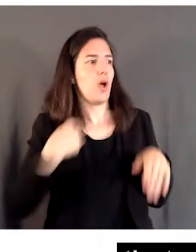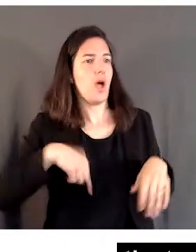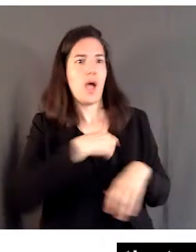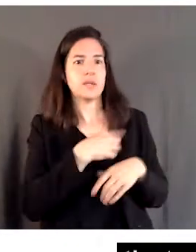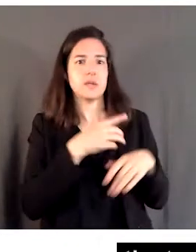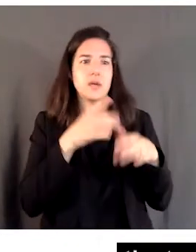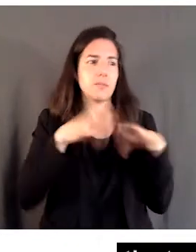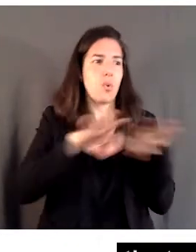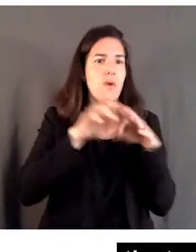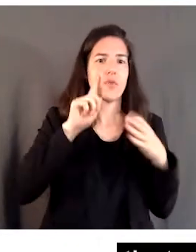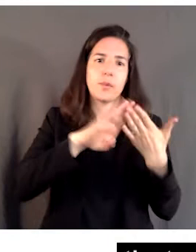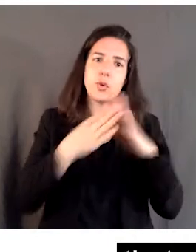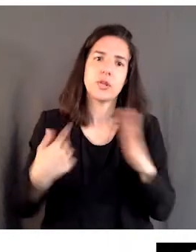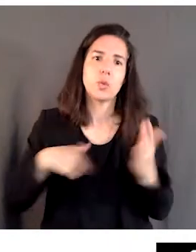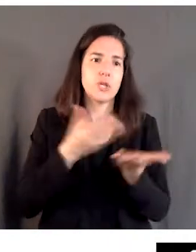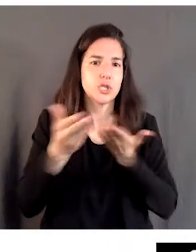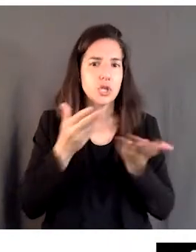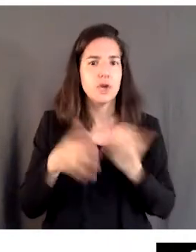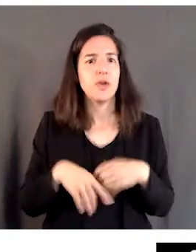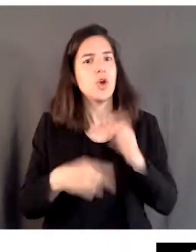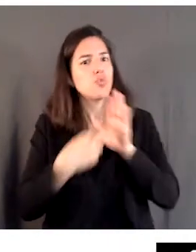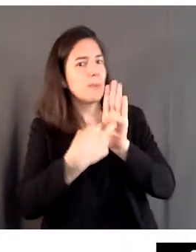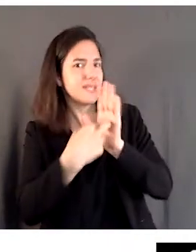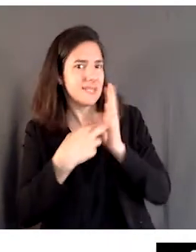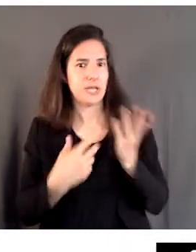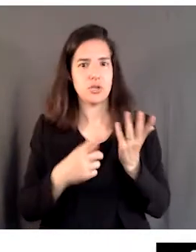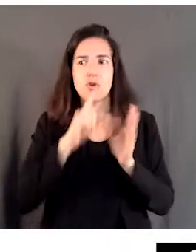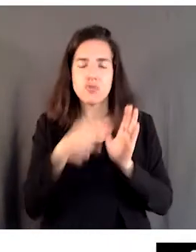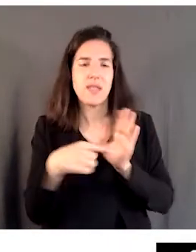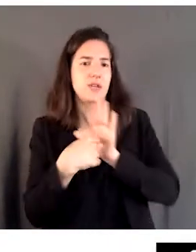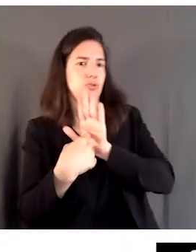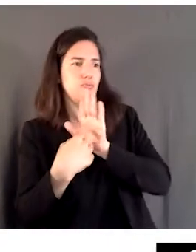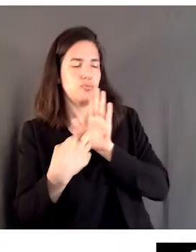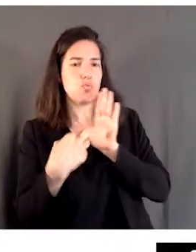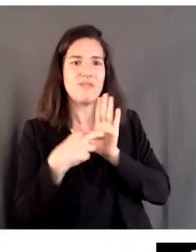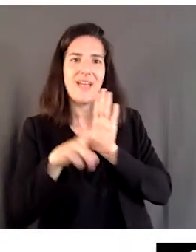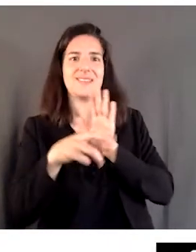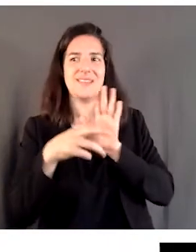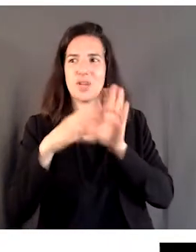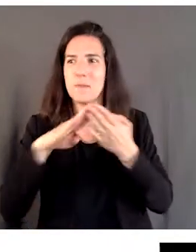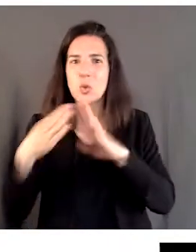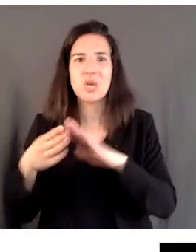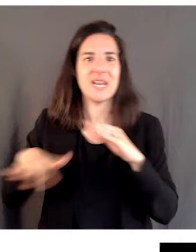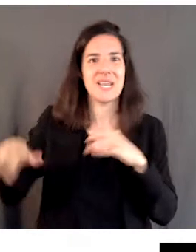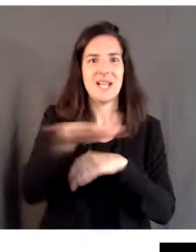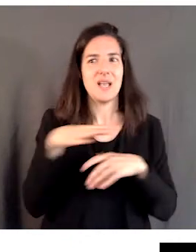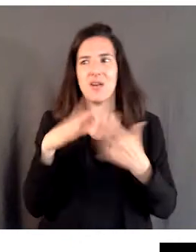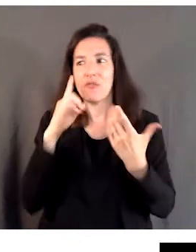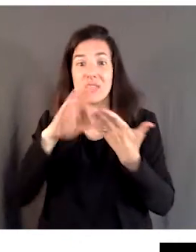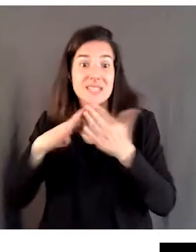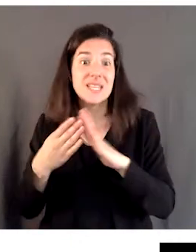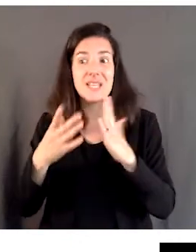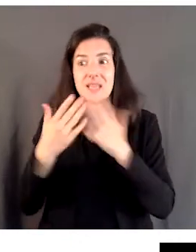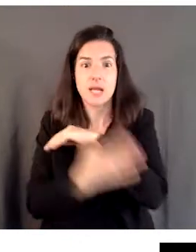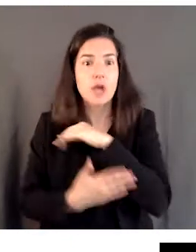Certainly representation and being reflective of the community, of the city, of the country that we live in is